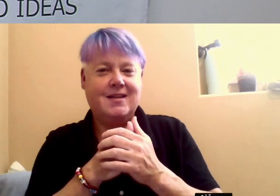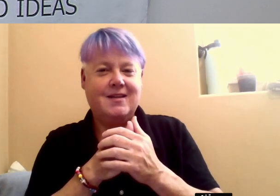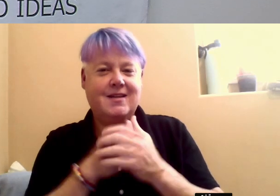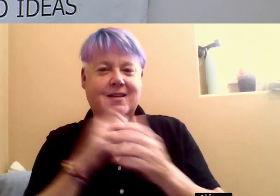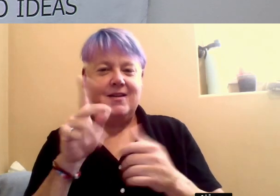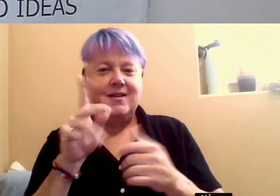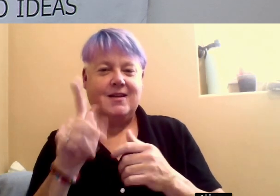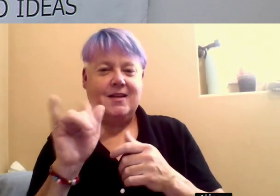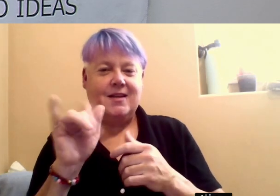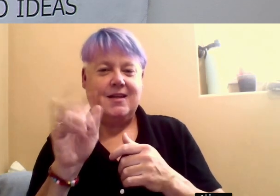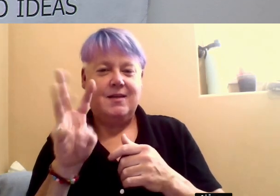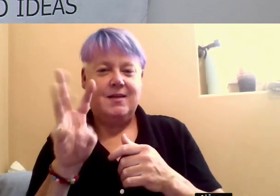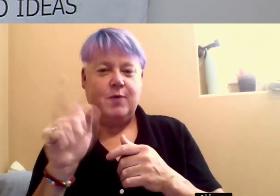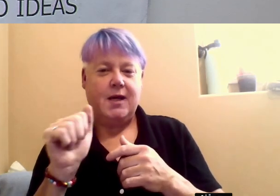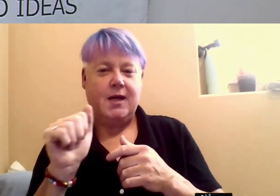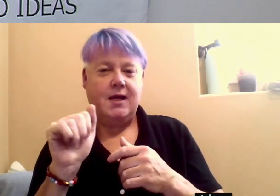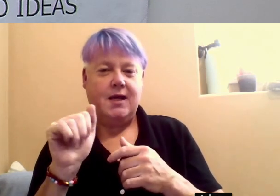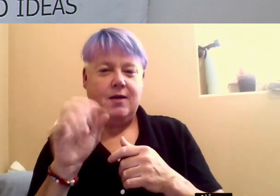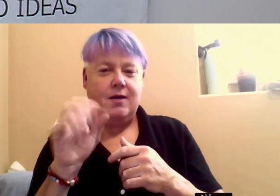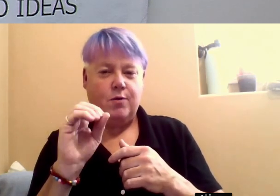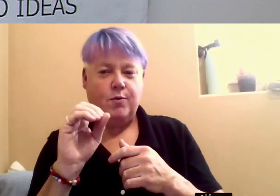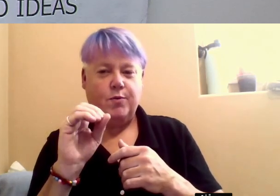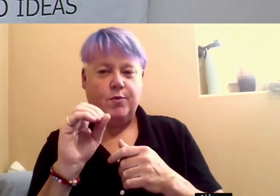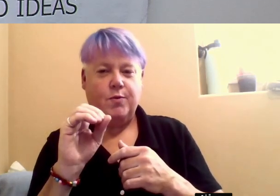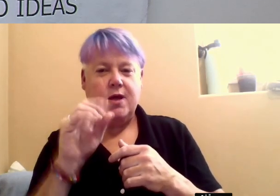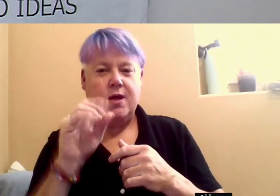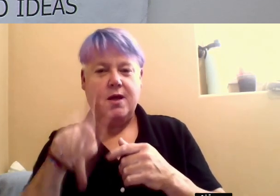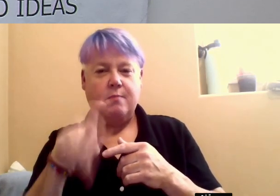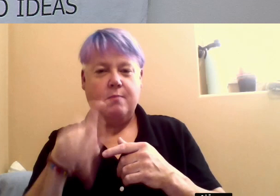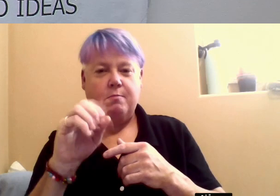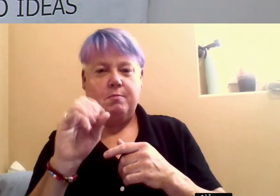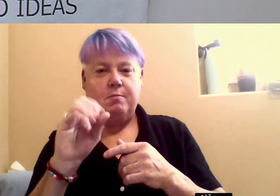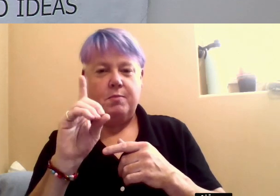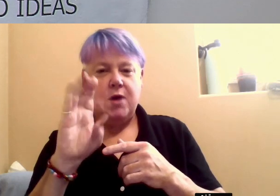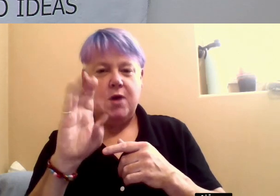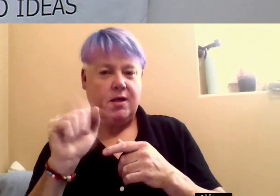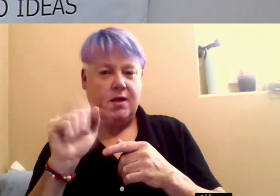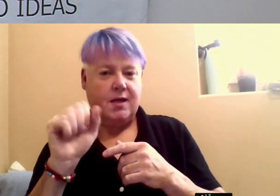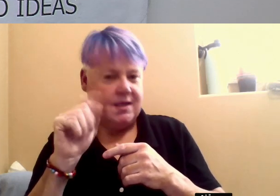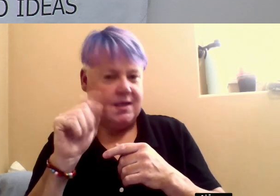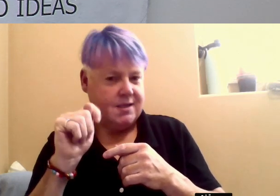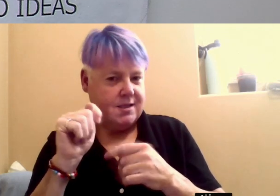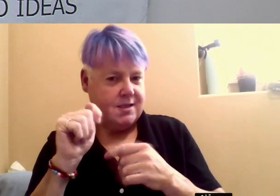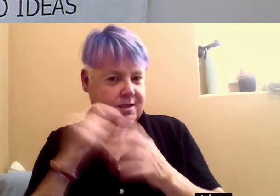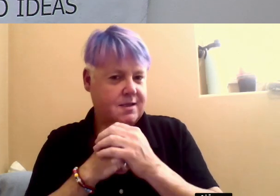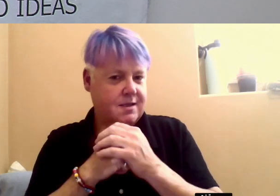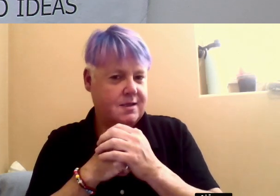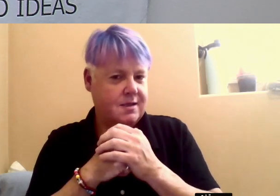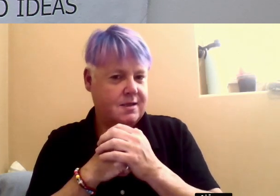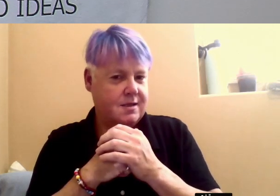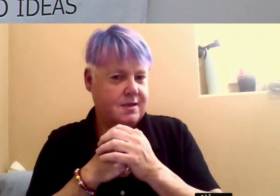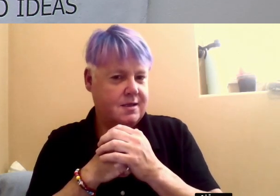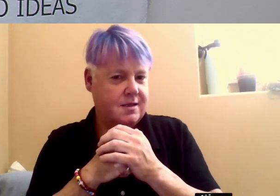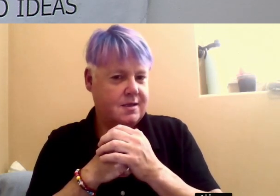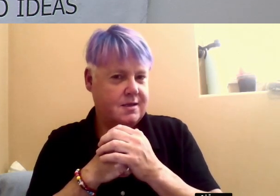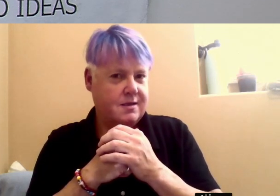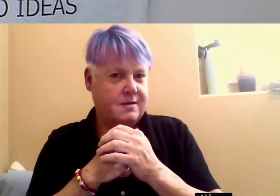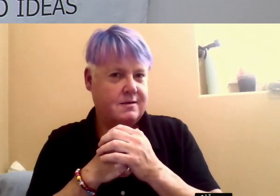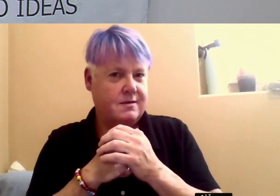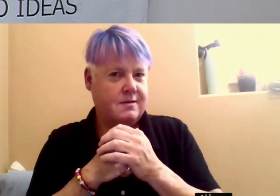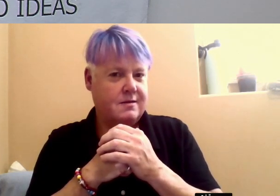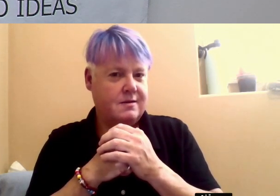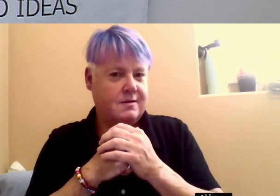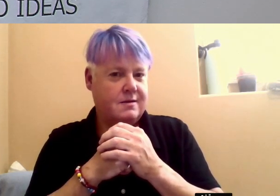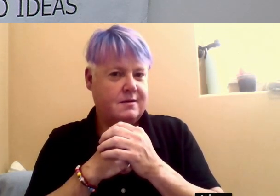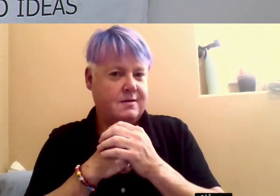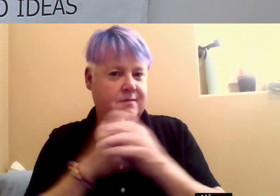Kiwale, yeah. Through his writings about Canadian Indigenous peoples, Robertson educates as well as entertains, reflecting Indigenous